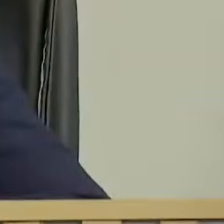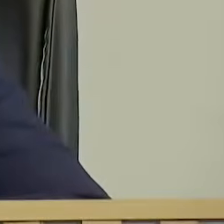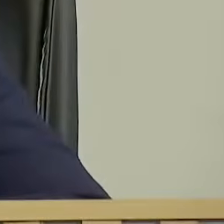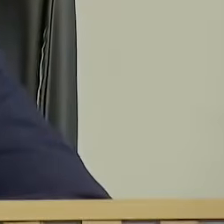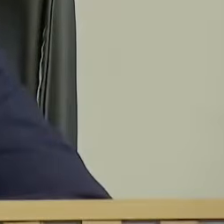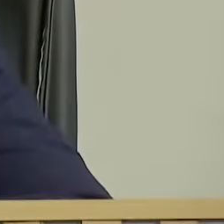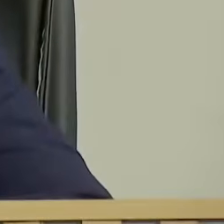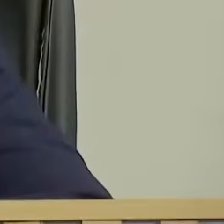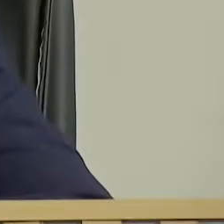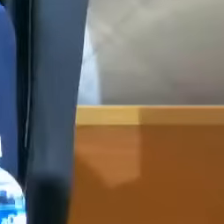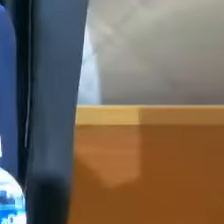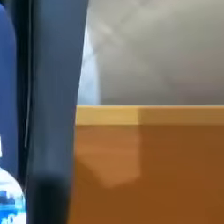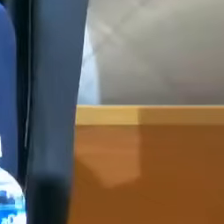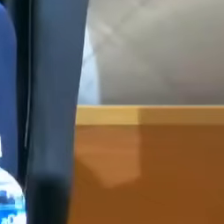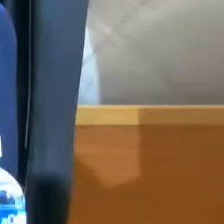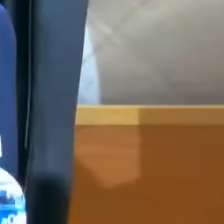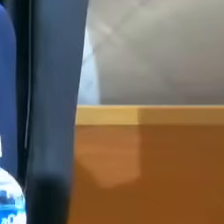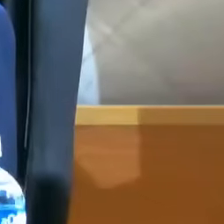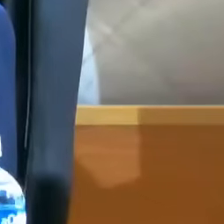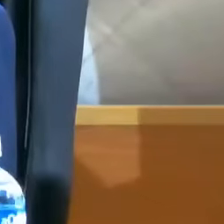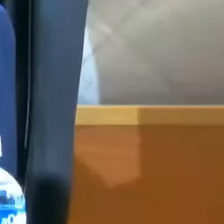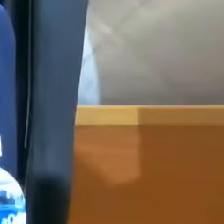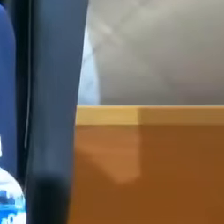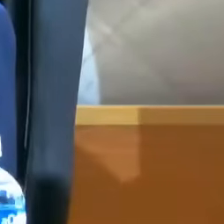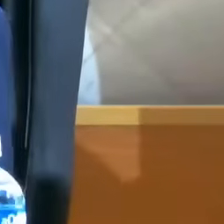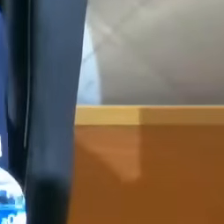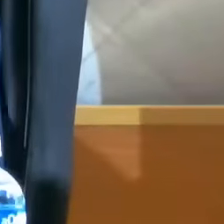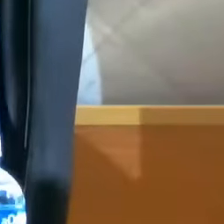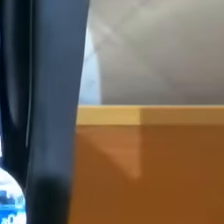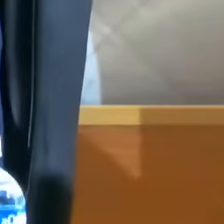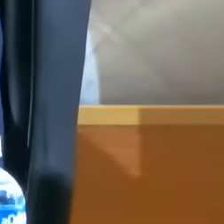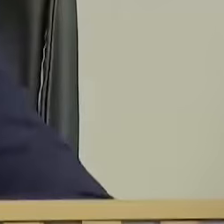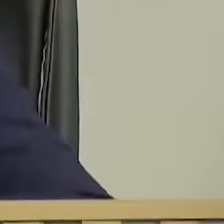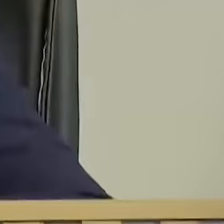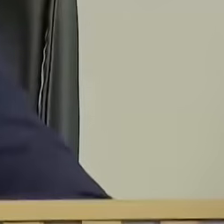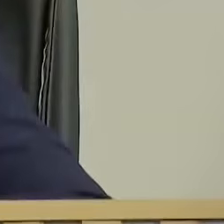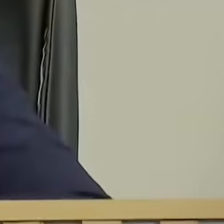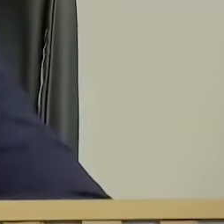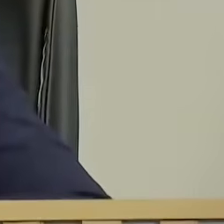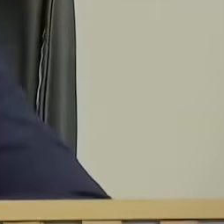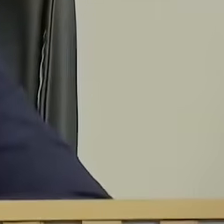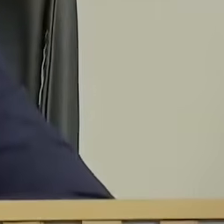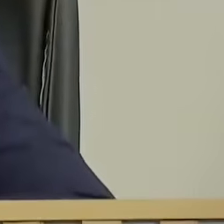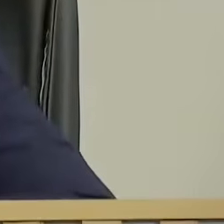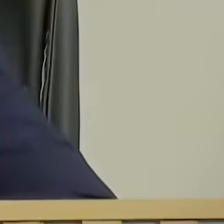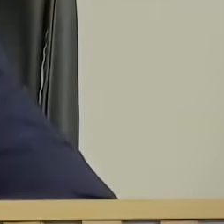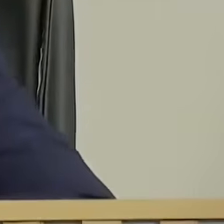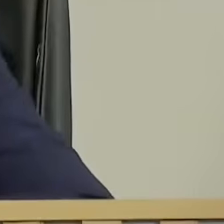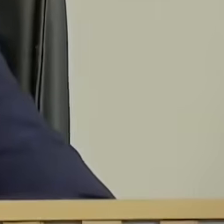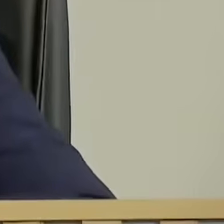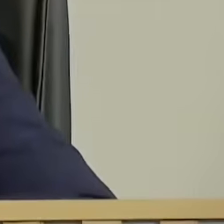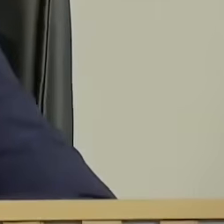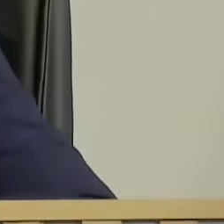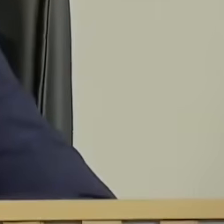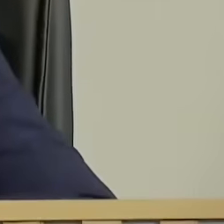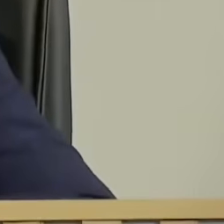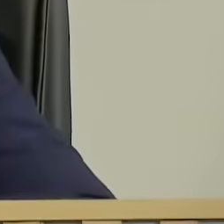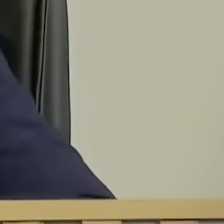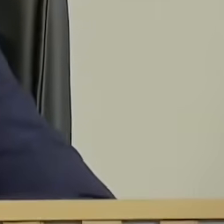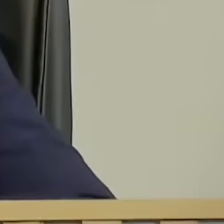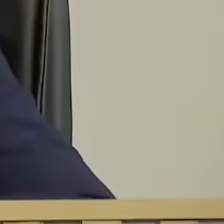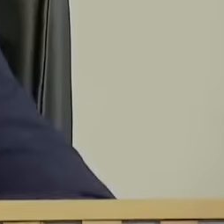time, which, if I'm not mistaken, is here. Yes. The National Steering Committee consisted